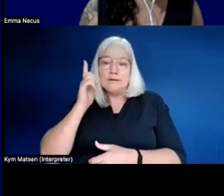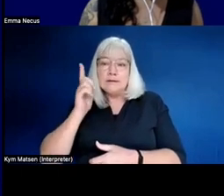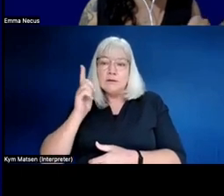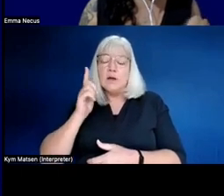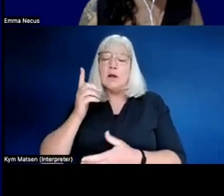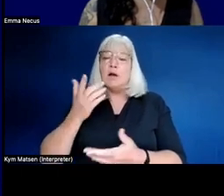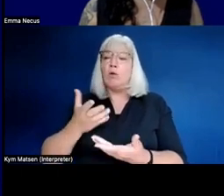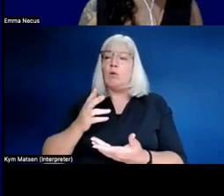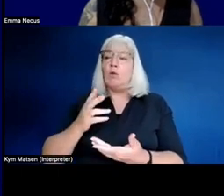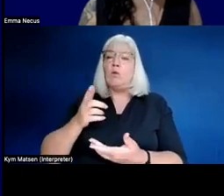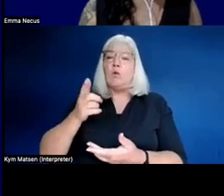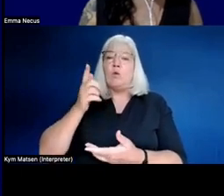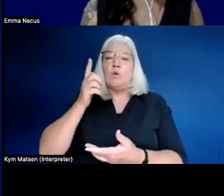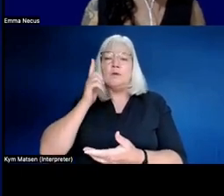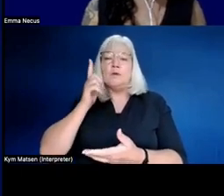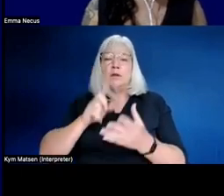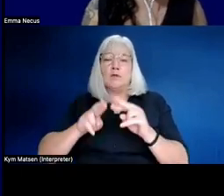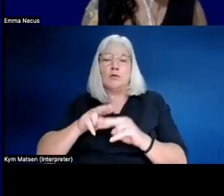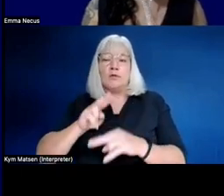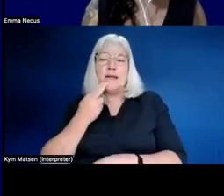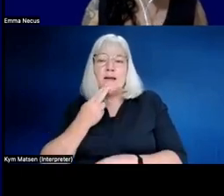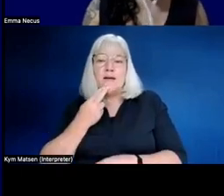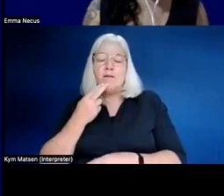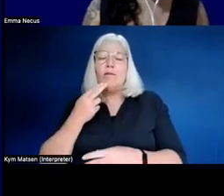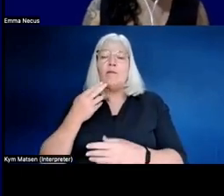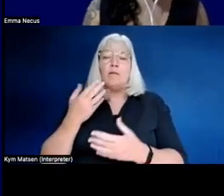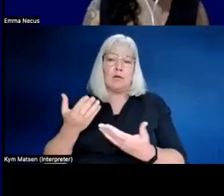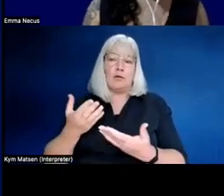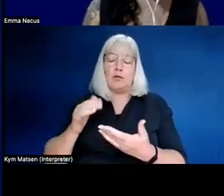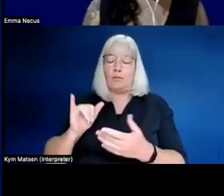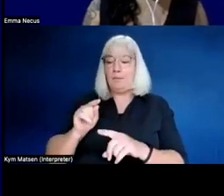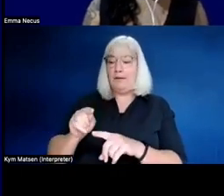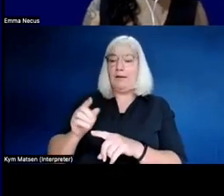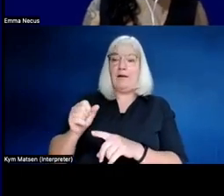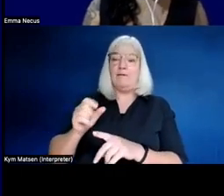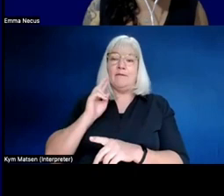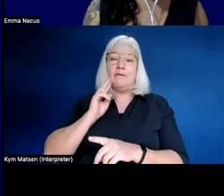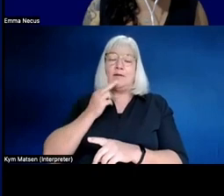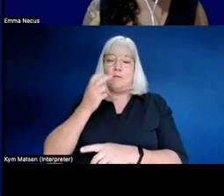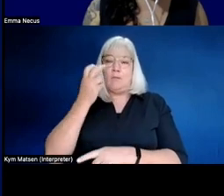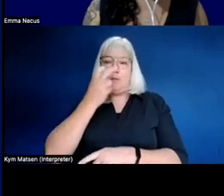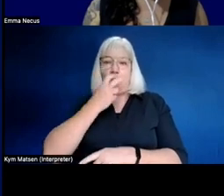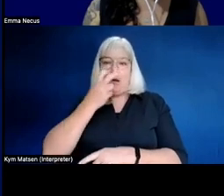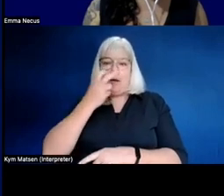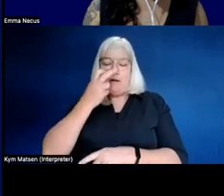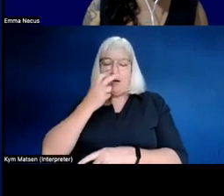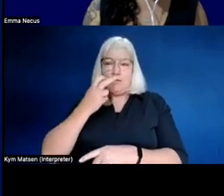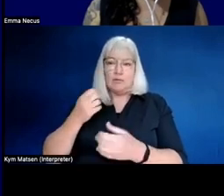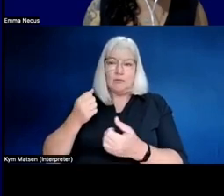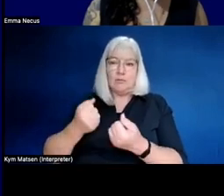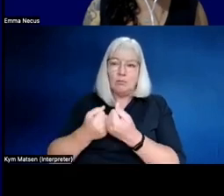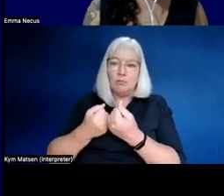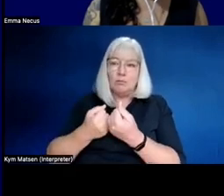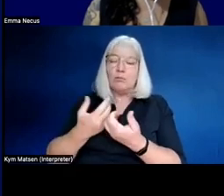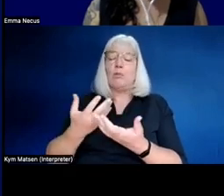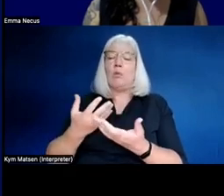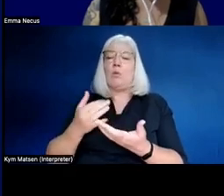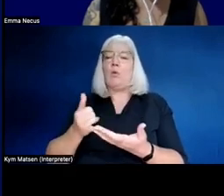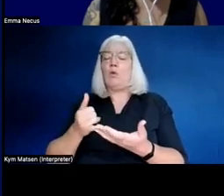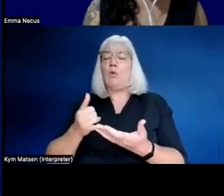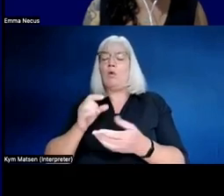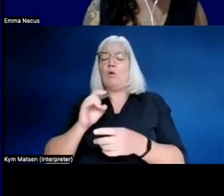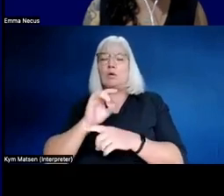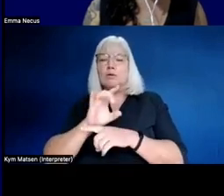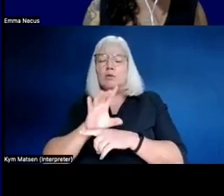example, which I mentioned later in this slide. They may have a deafblind consultant, orthoptist, audiologist, orientation